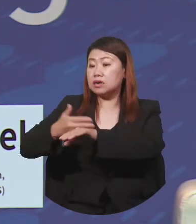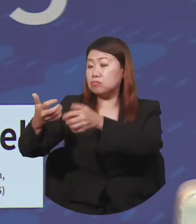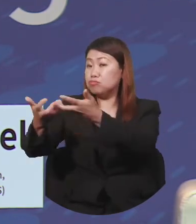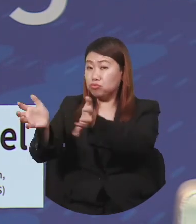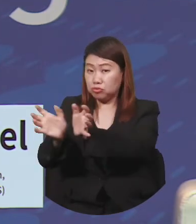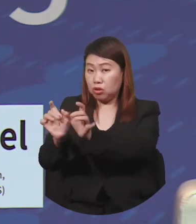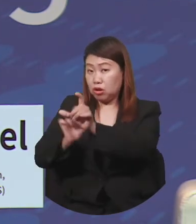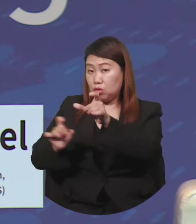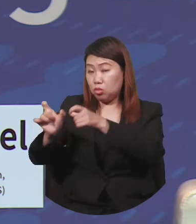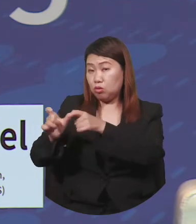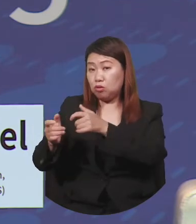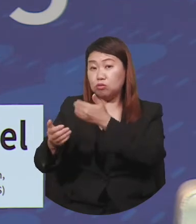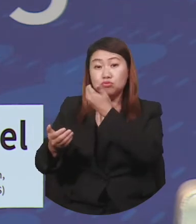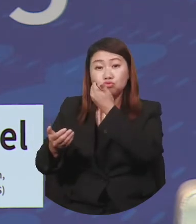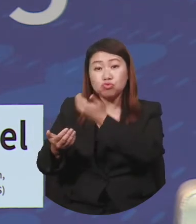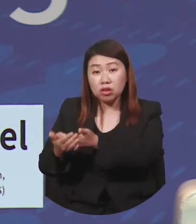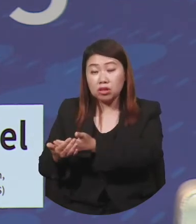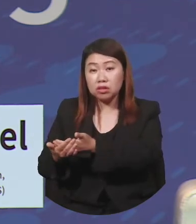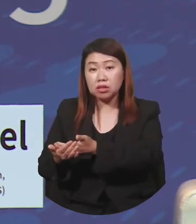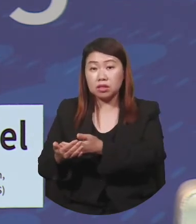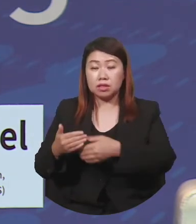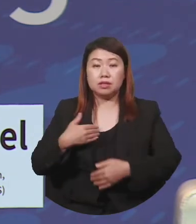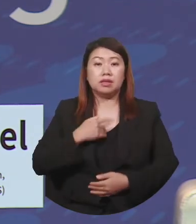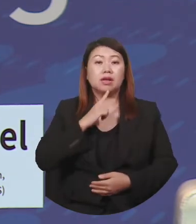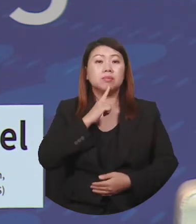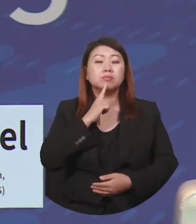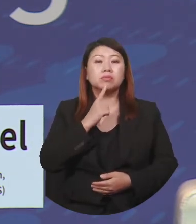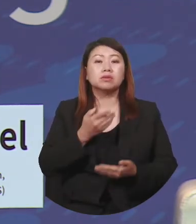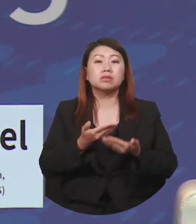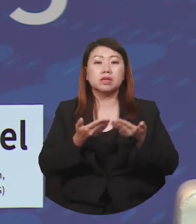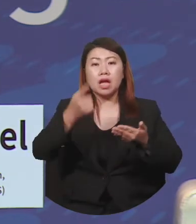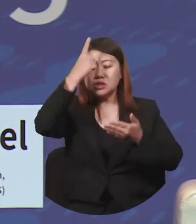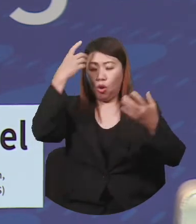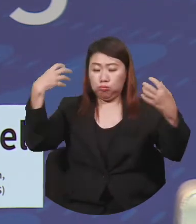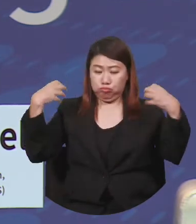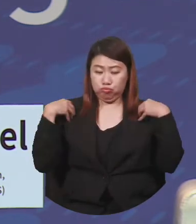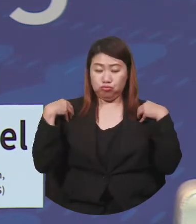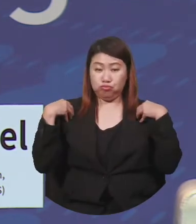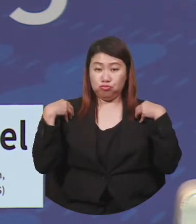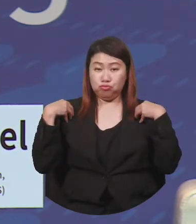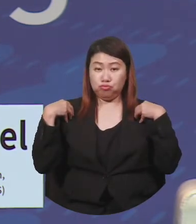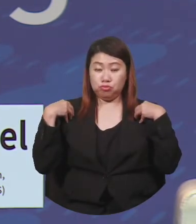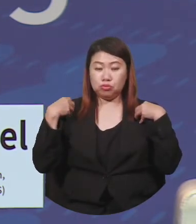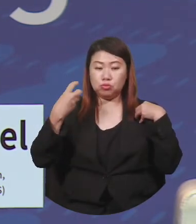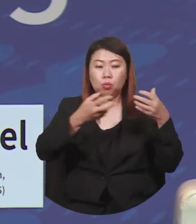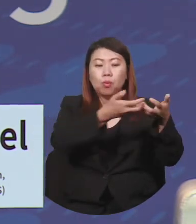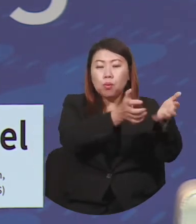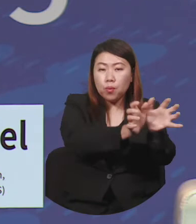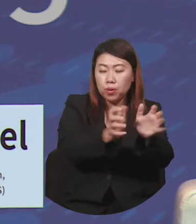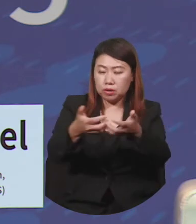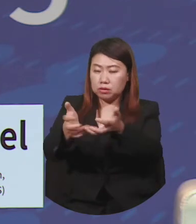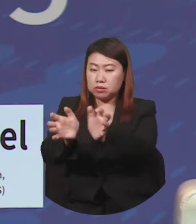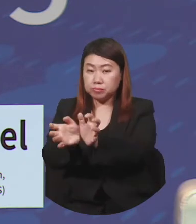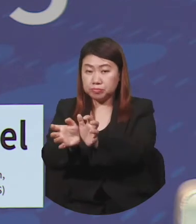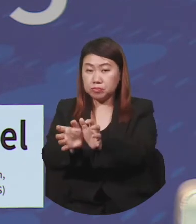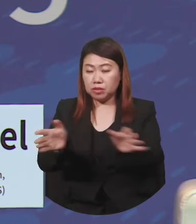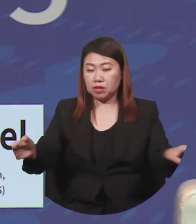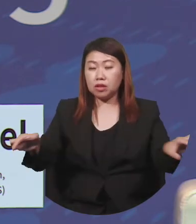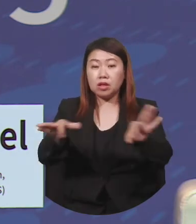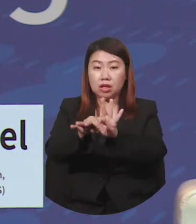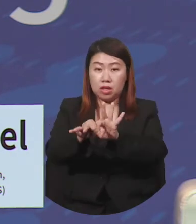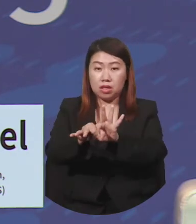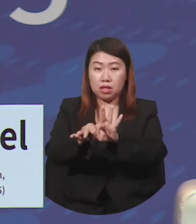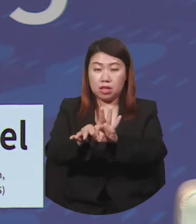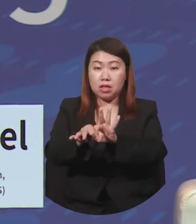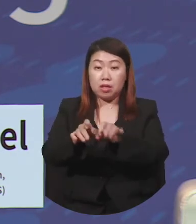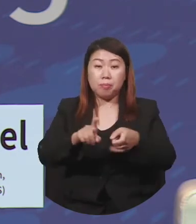intergovernmental or interdepartmental collaboration is something what is important. My third point, we know